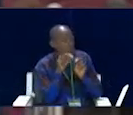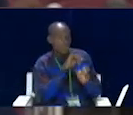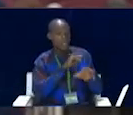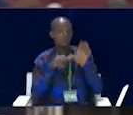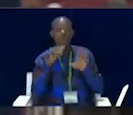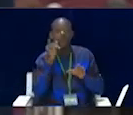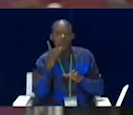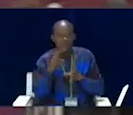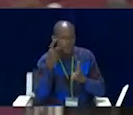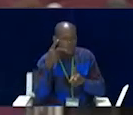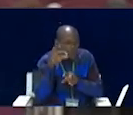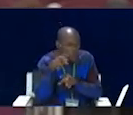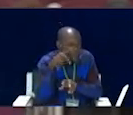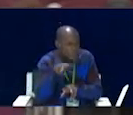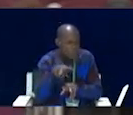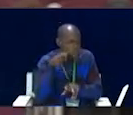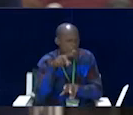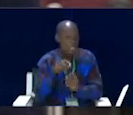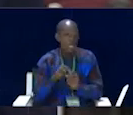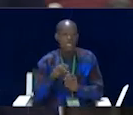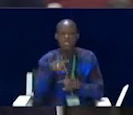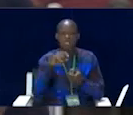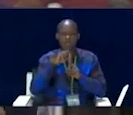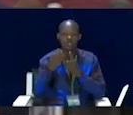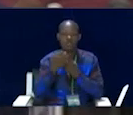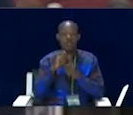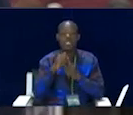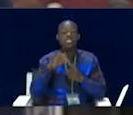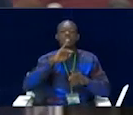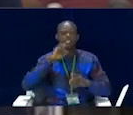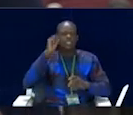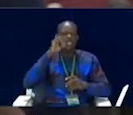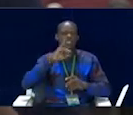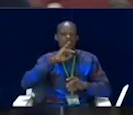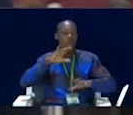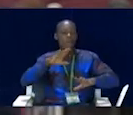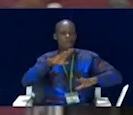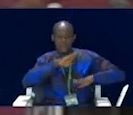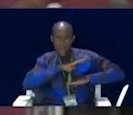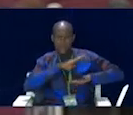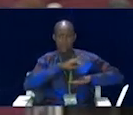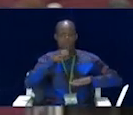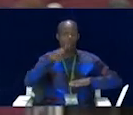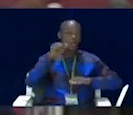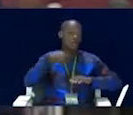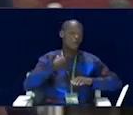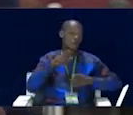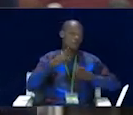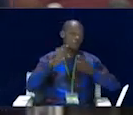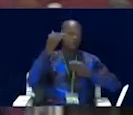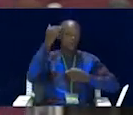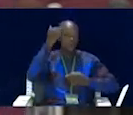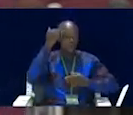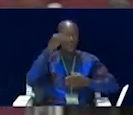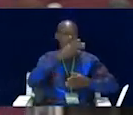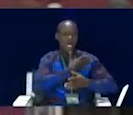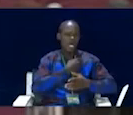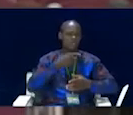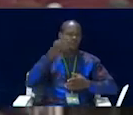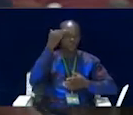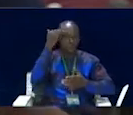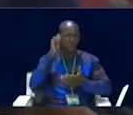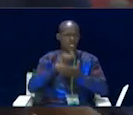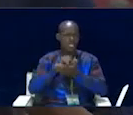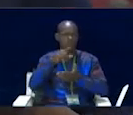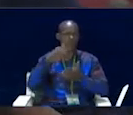case. I don't want people to know that this is my situation. She was courageous. You need to understand that when there is a will, there is a way.